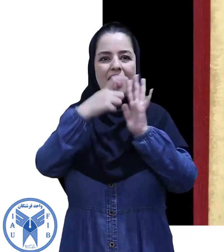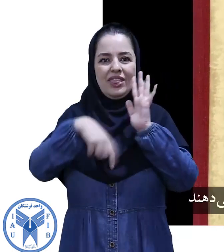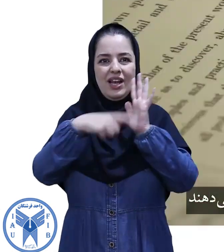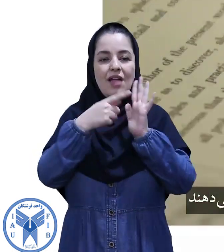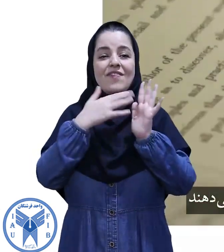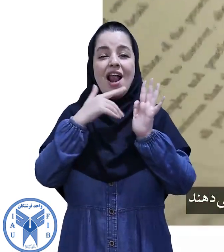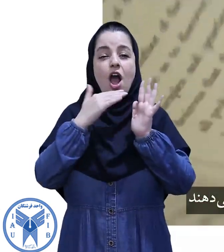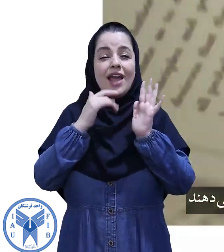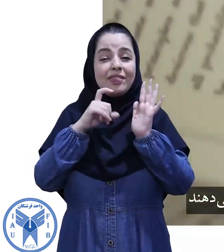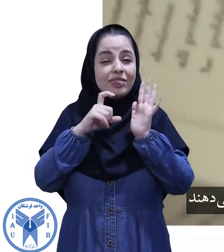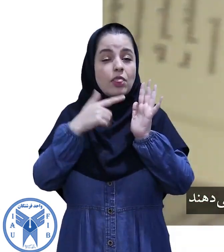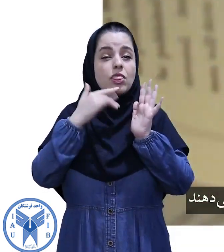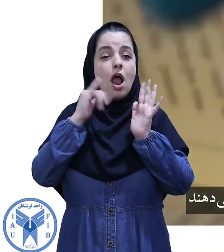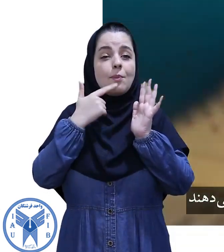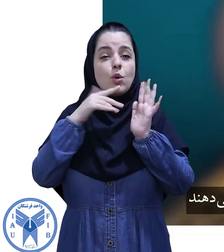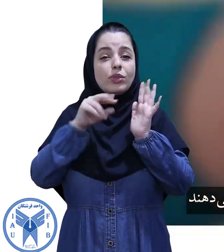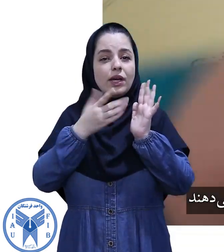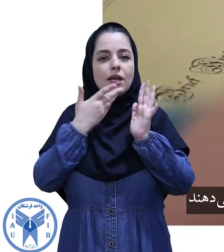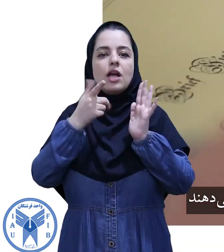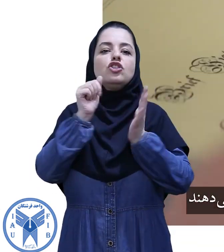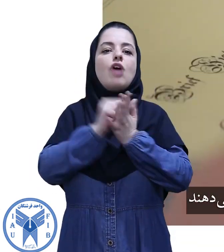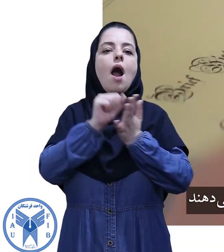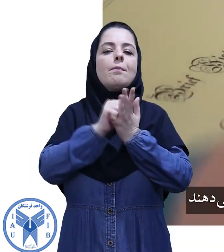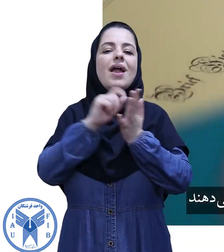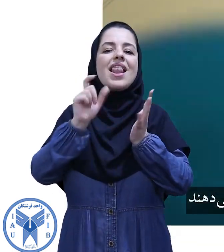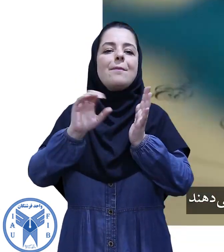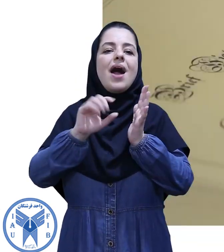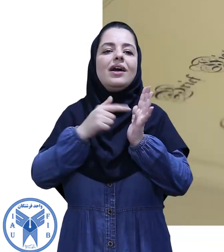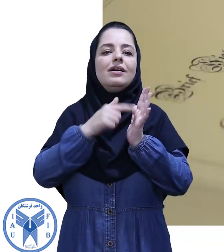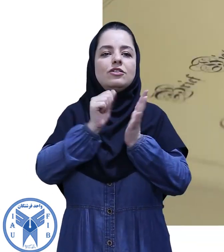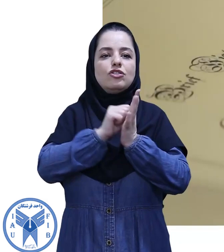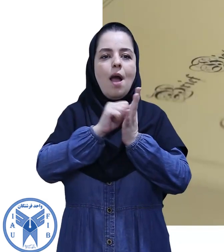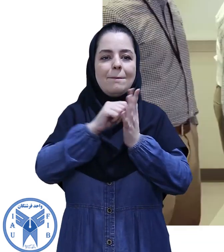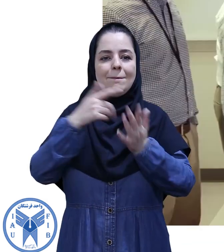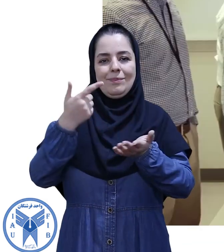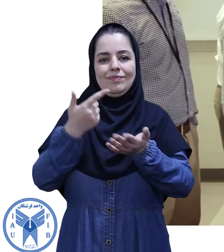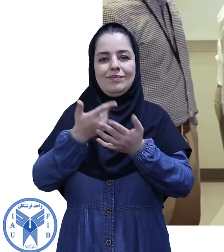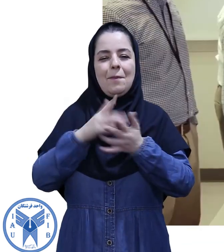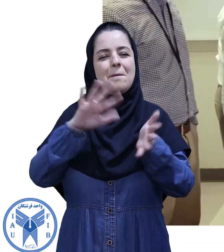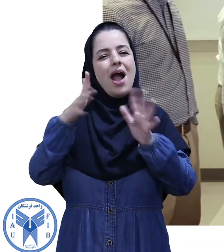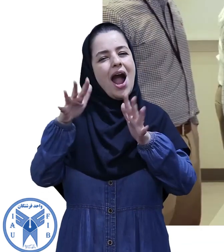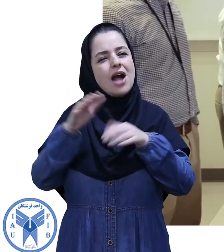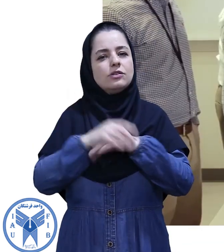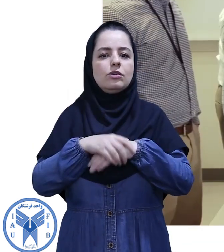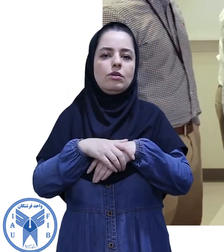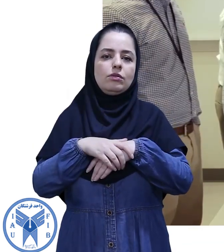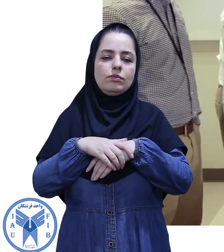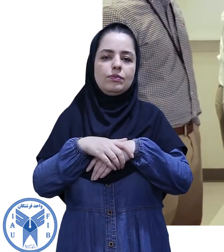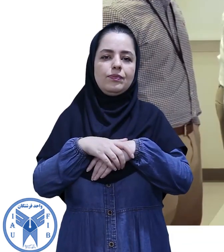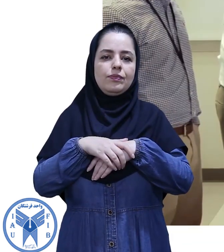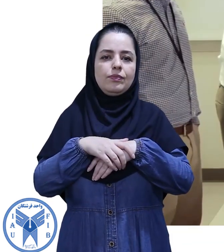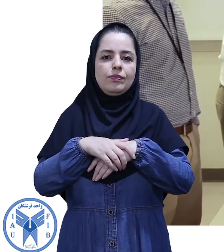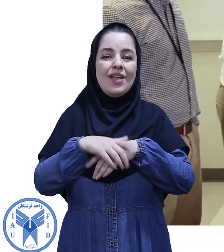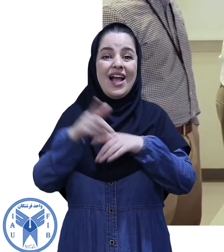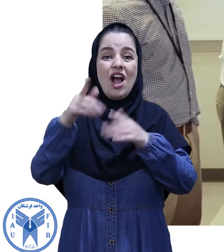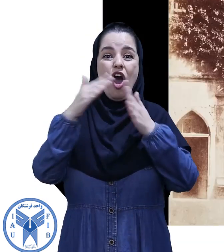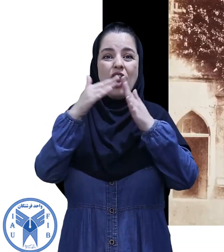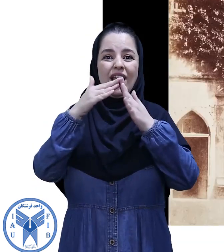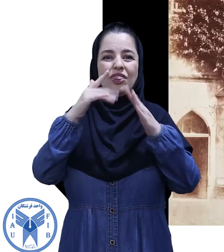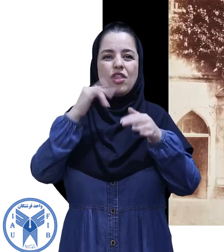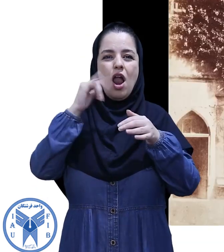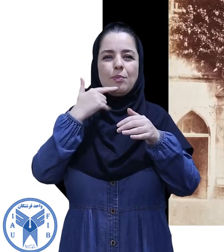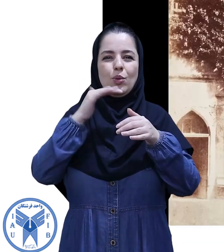Nature. The Pencil of Nature contains text explaining Talbot's process. It contains salted paper prints,